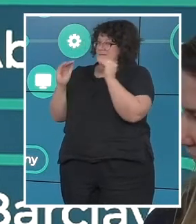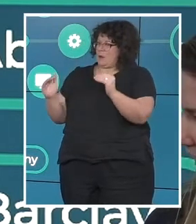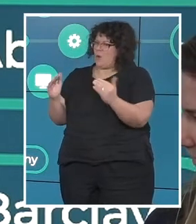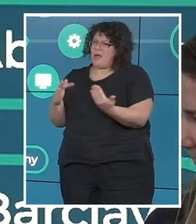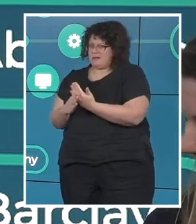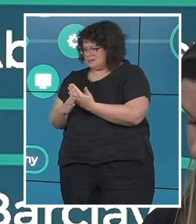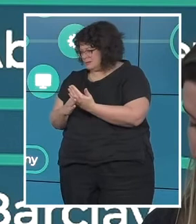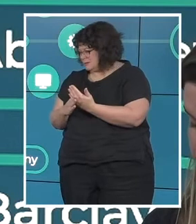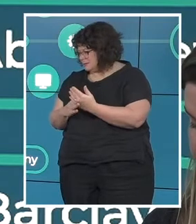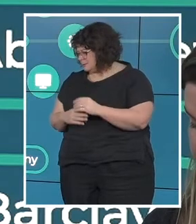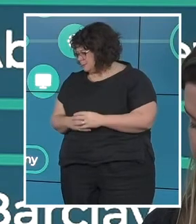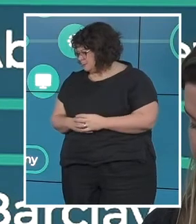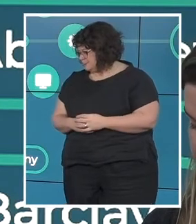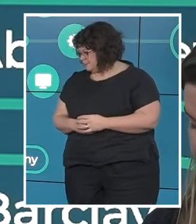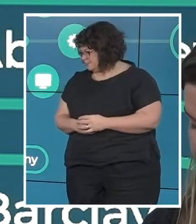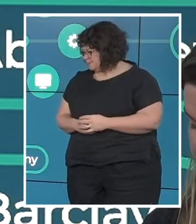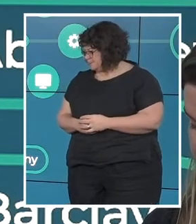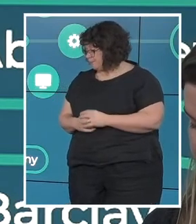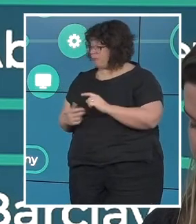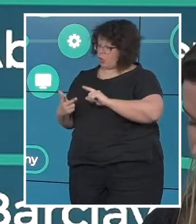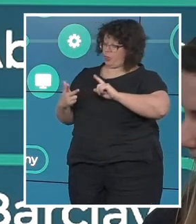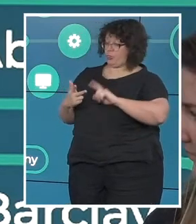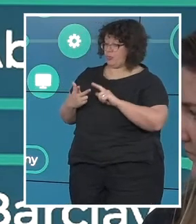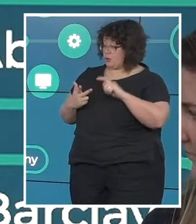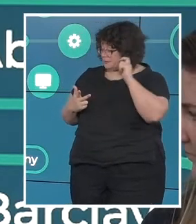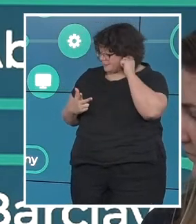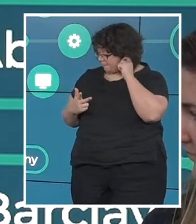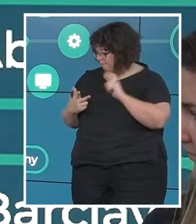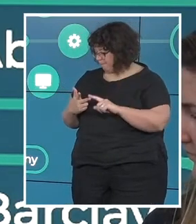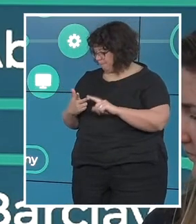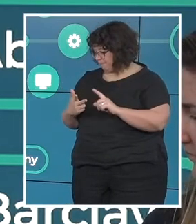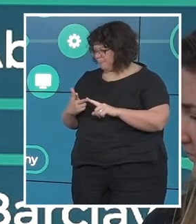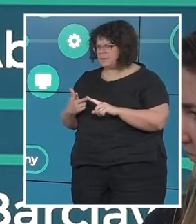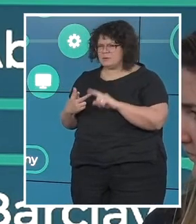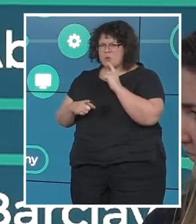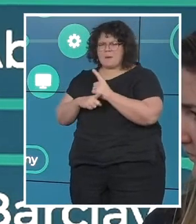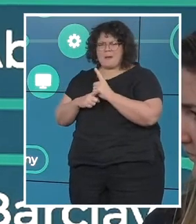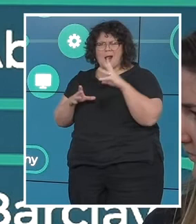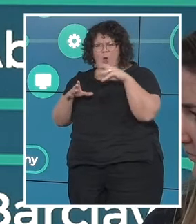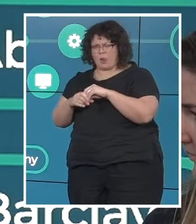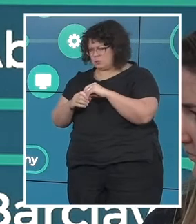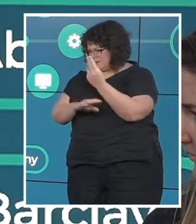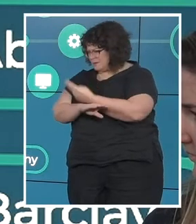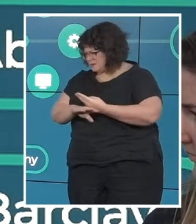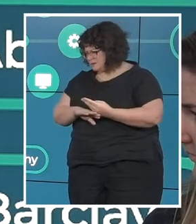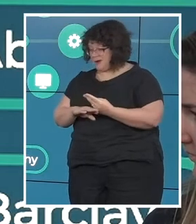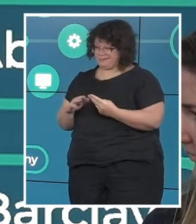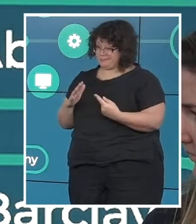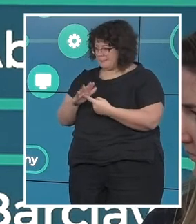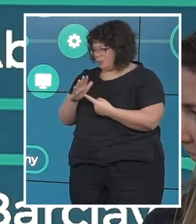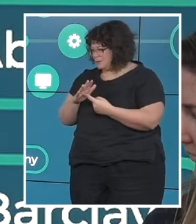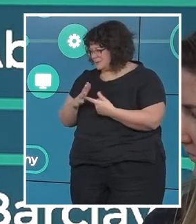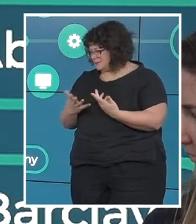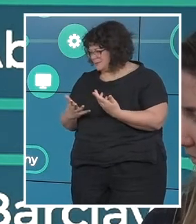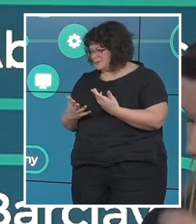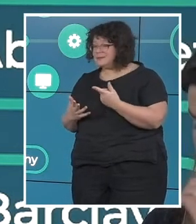inclusive design is important. It is important to think when you're designing documents to build accessibility in from the beginning.